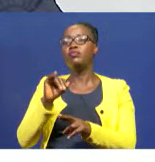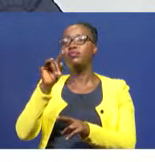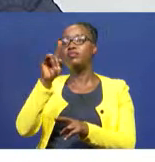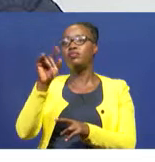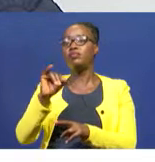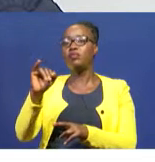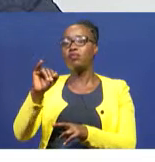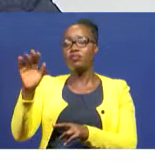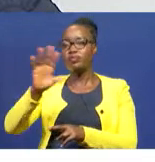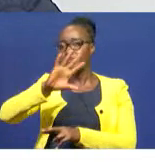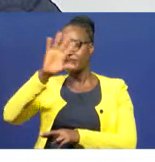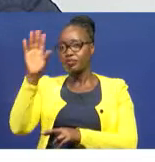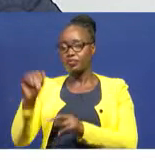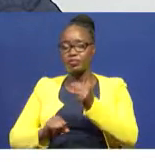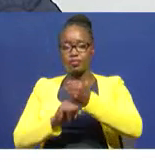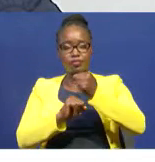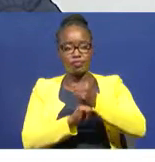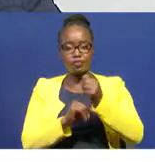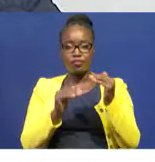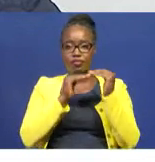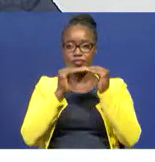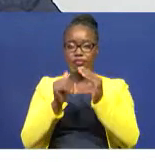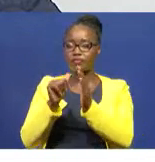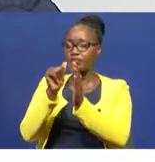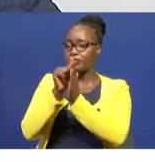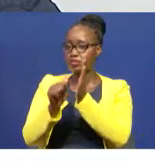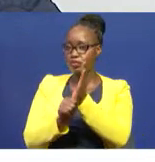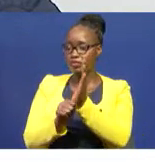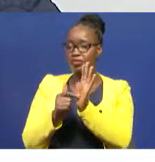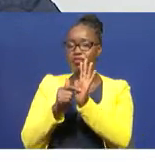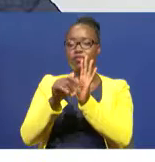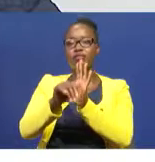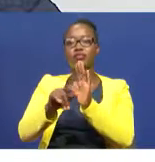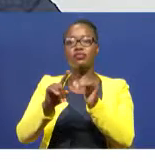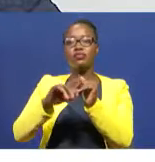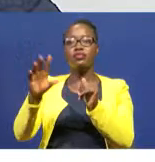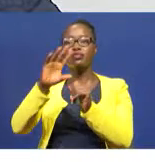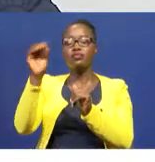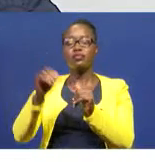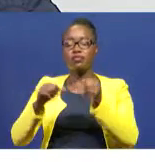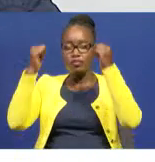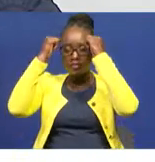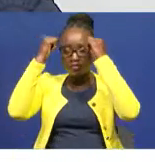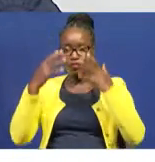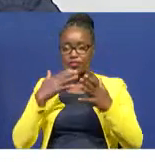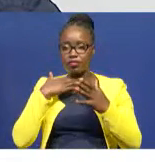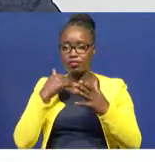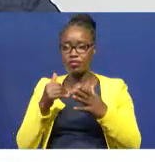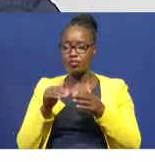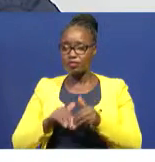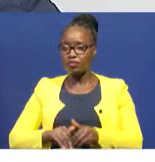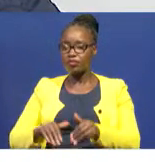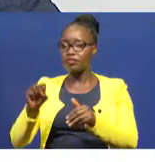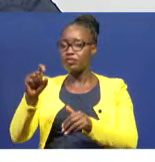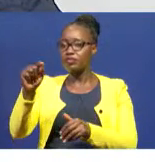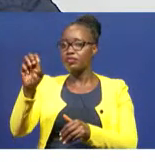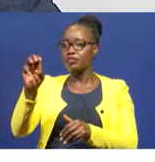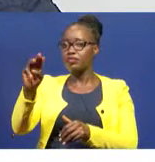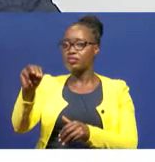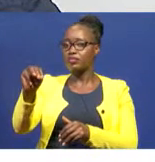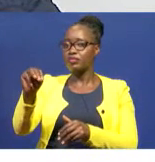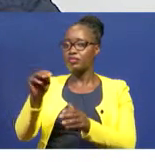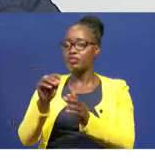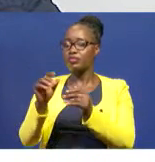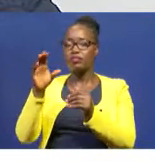Africa Foundation and Usawa Agenda, which shows that 60% of the learners want to pursue STEM courses,